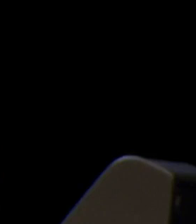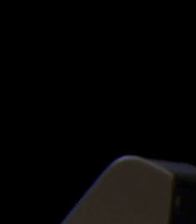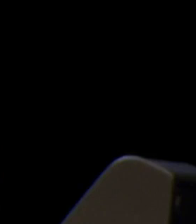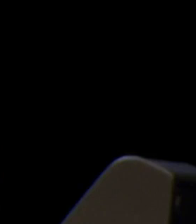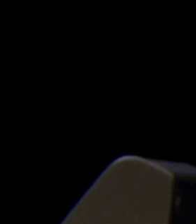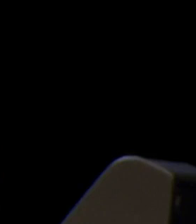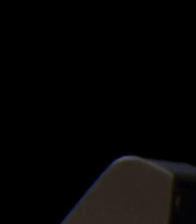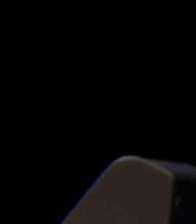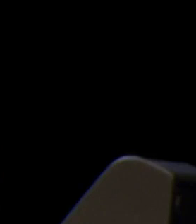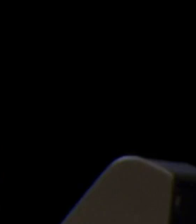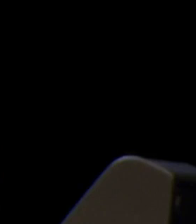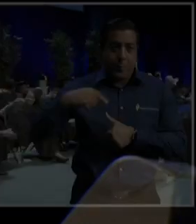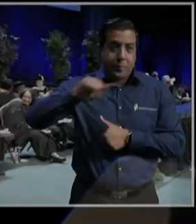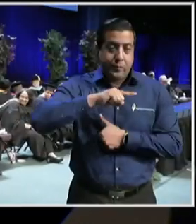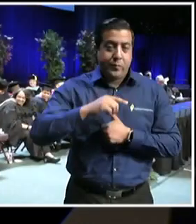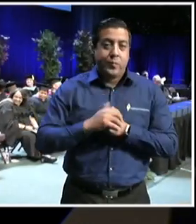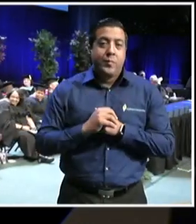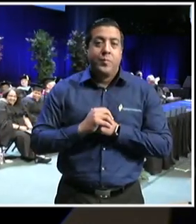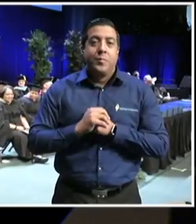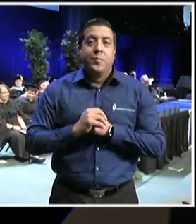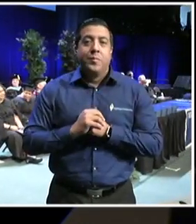Seniors,